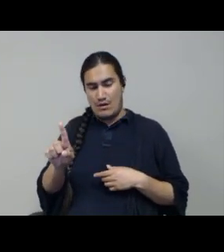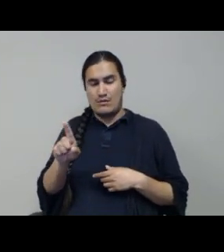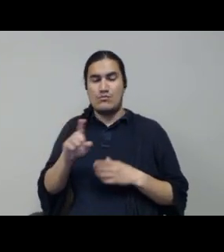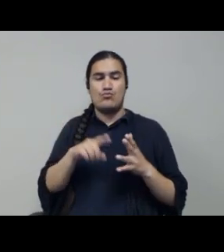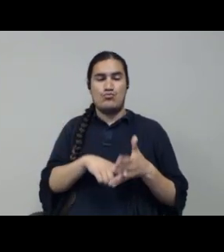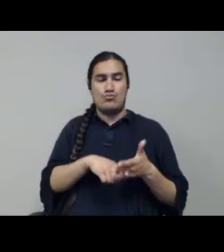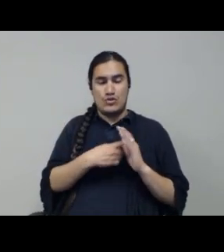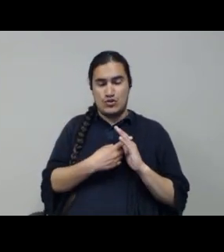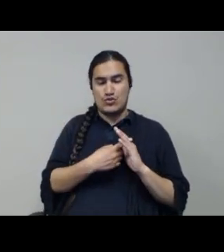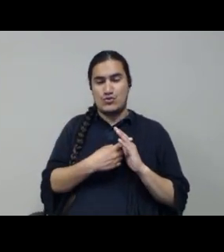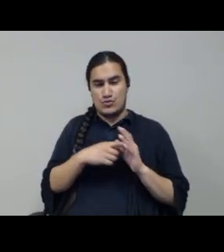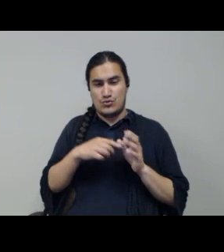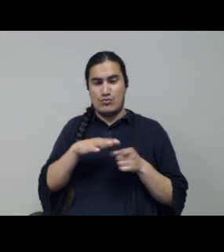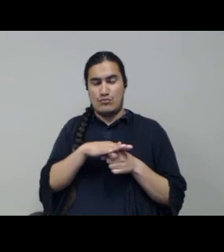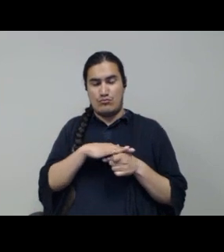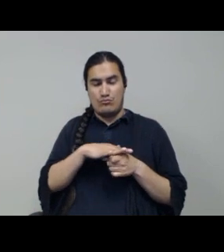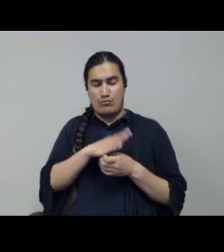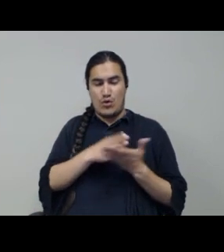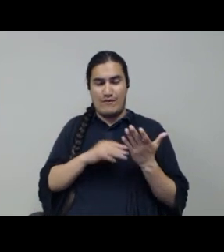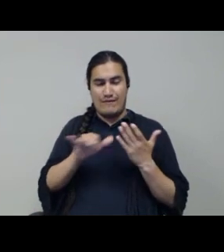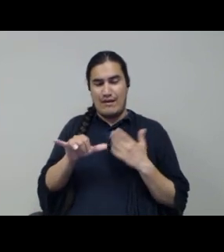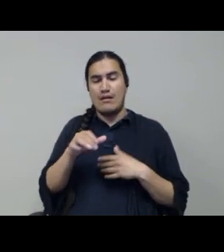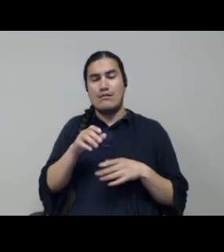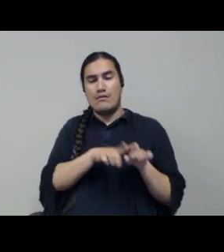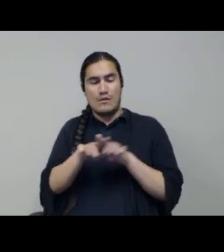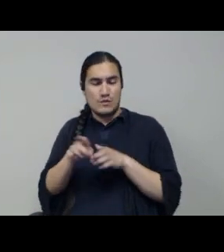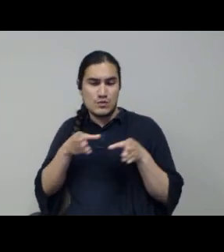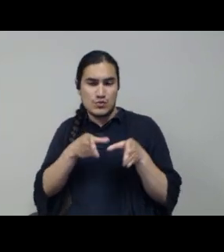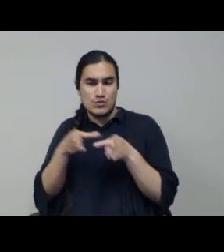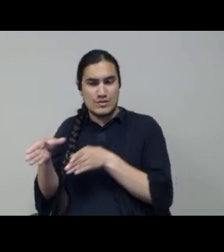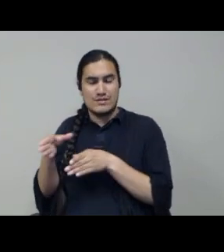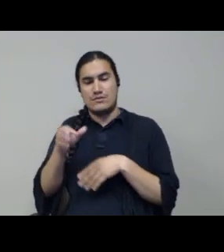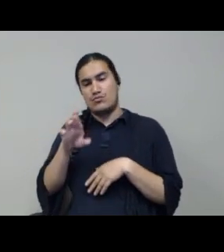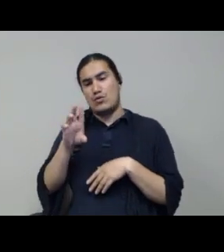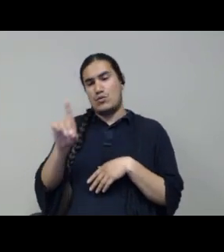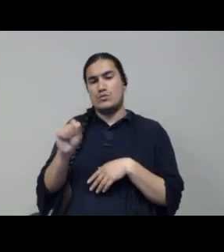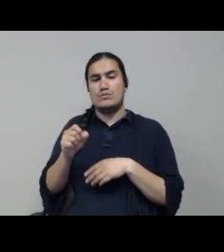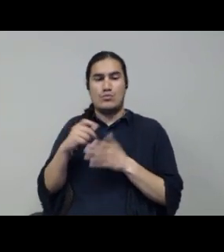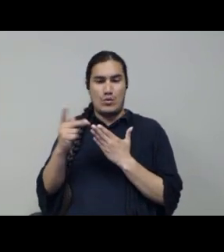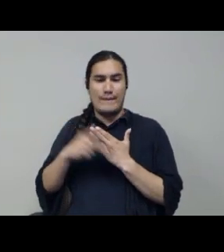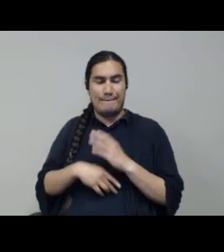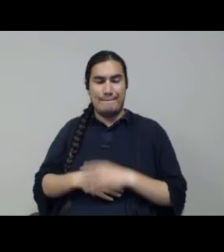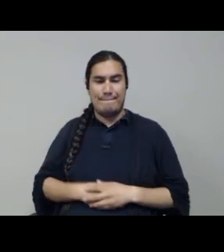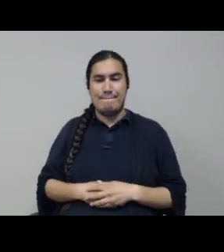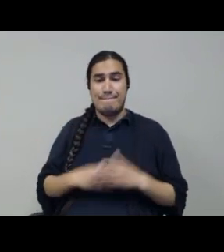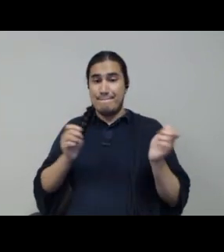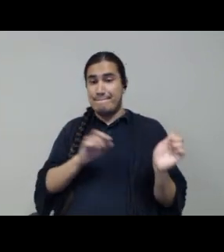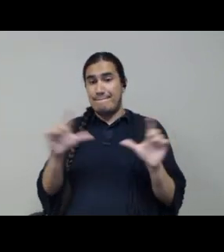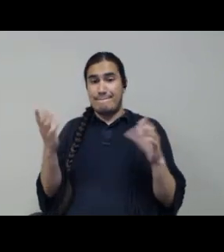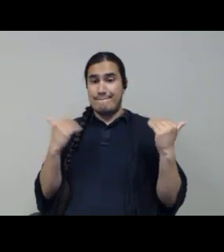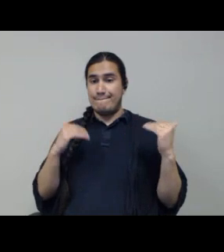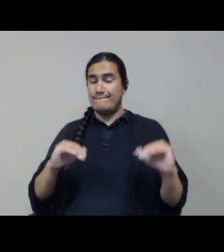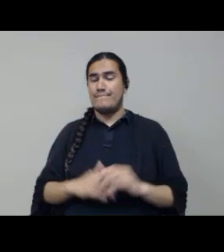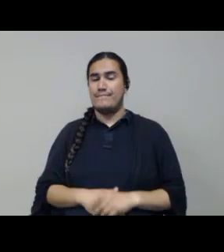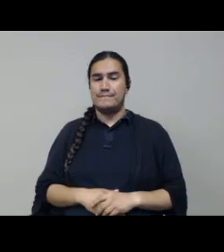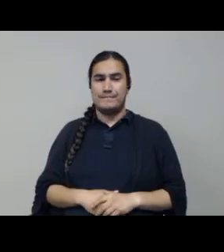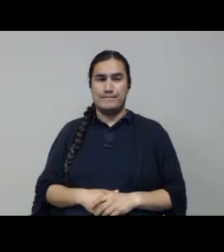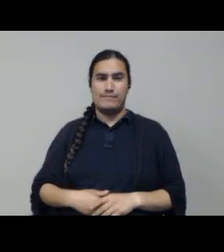STIP, as well as the Streets and Roads program. Next slide.